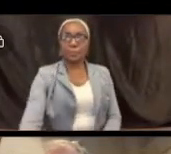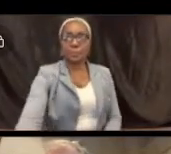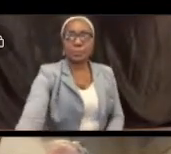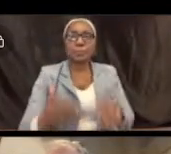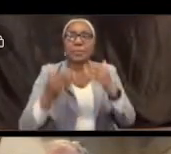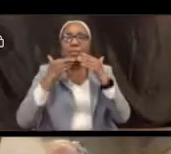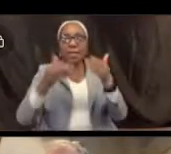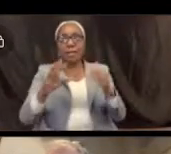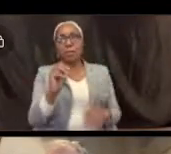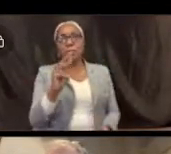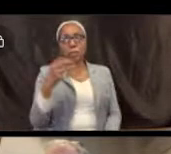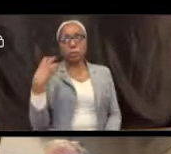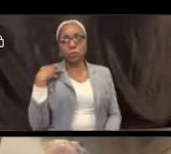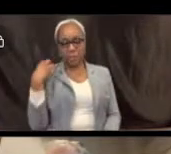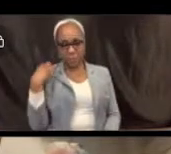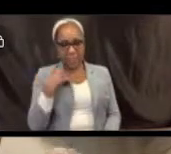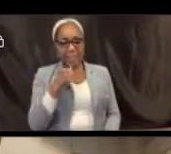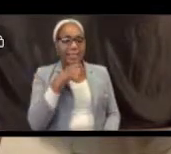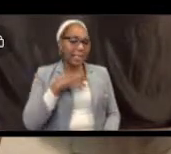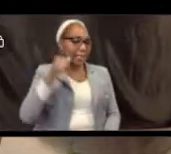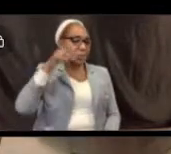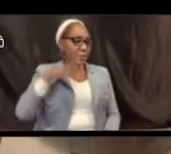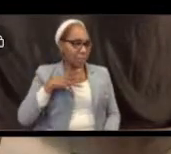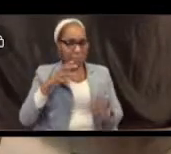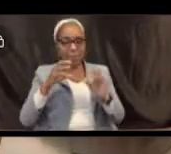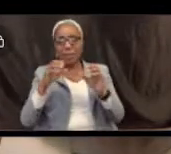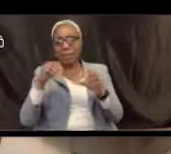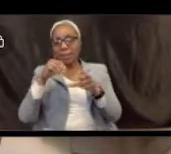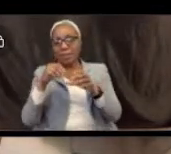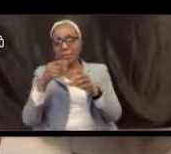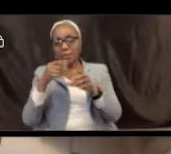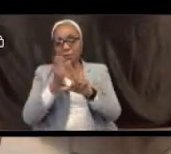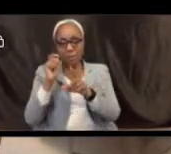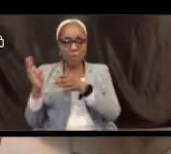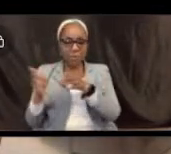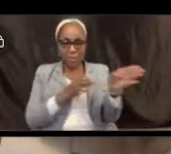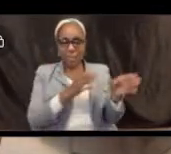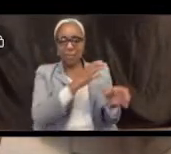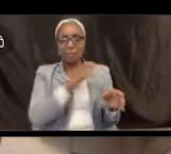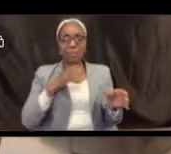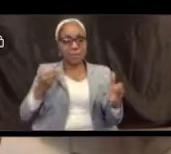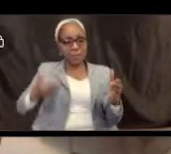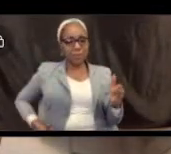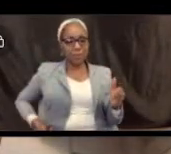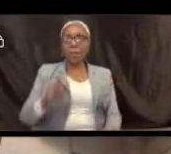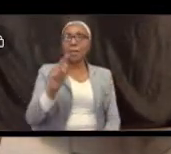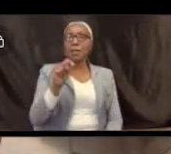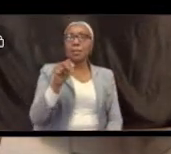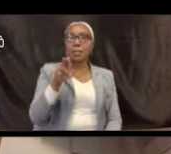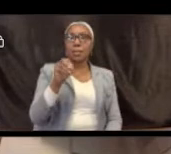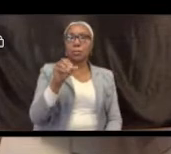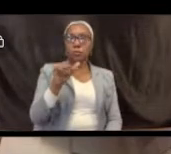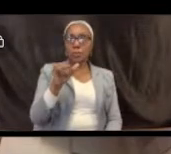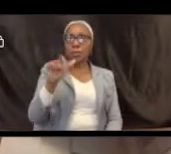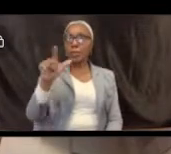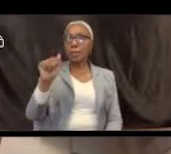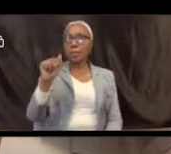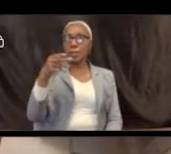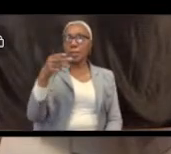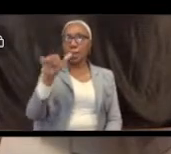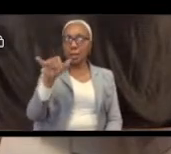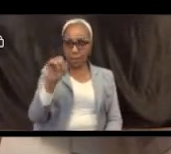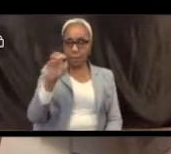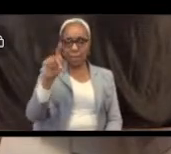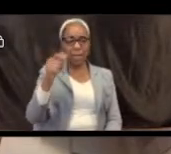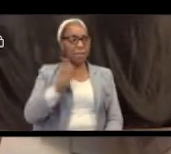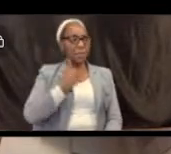Thank you, Mr. Chairman, ladies and gentlemen of the Little Rock Planning Commission and planning staff. My name is Troy Leahy. I'm